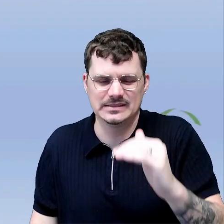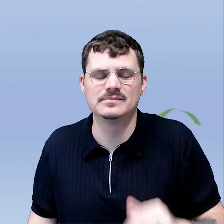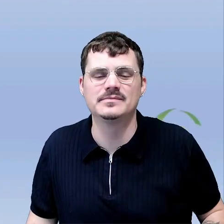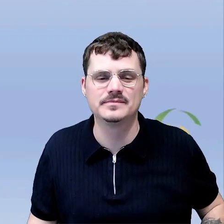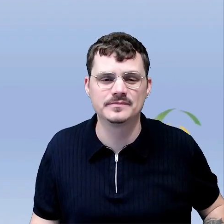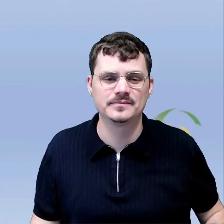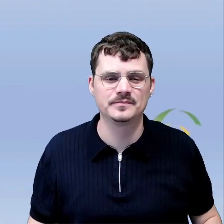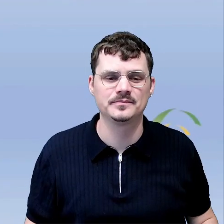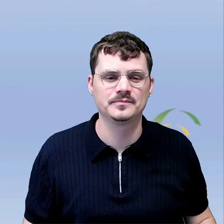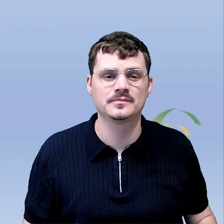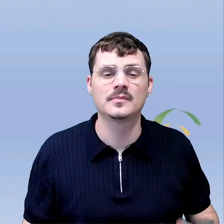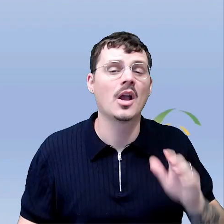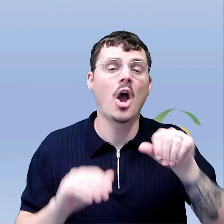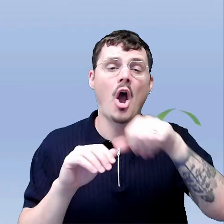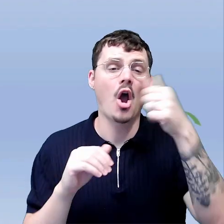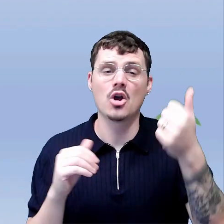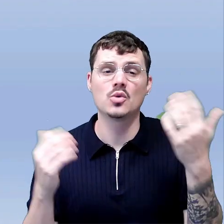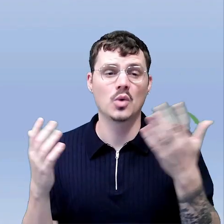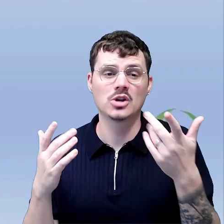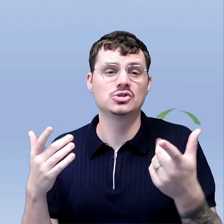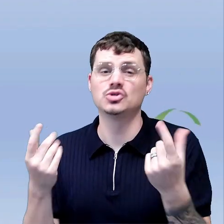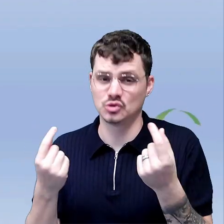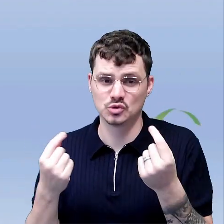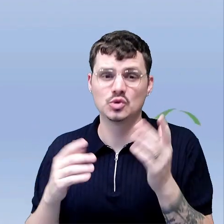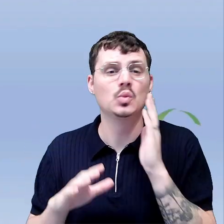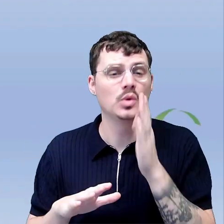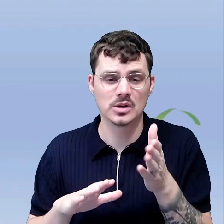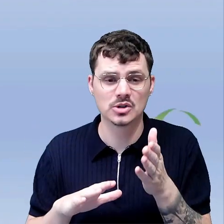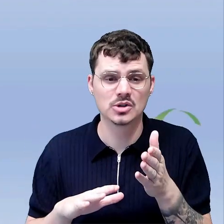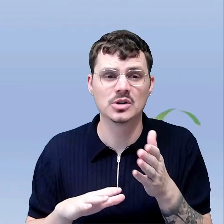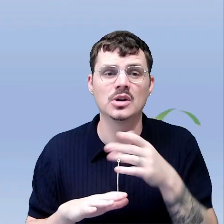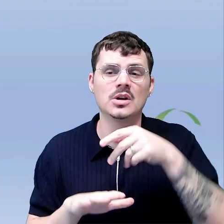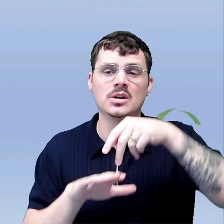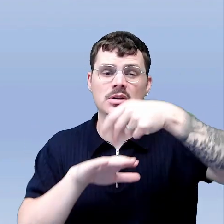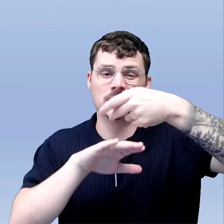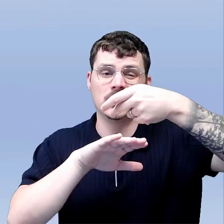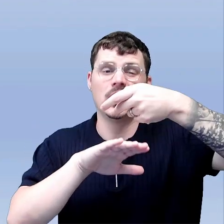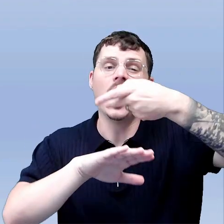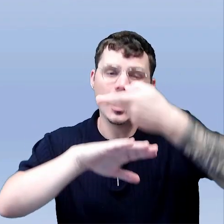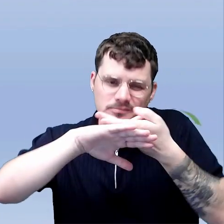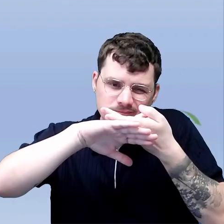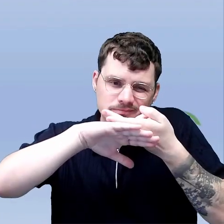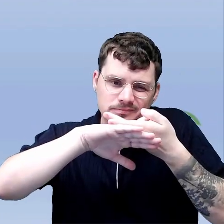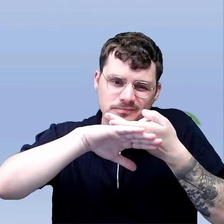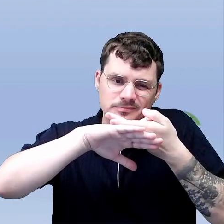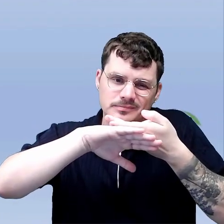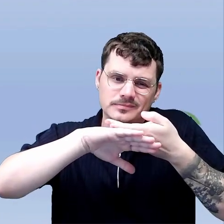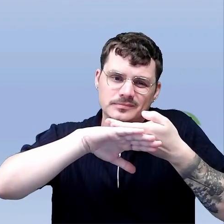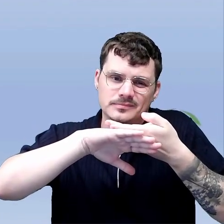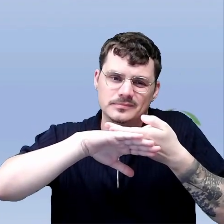other thing that she does consistently is presses herself